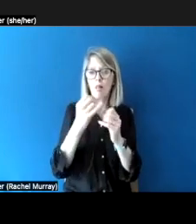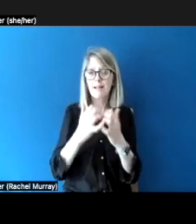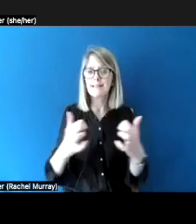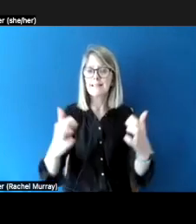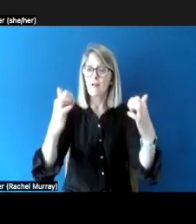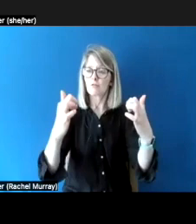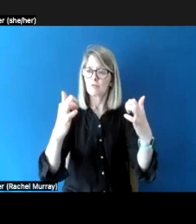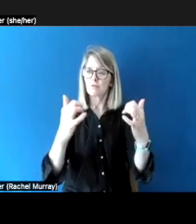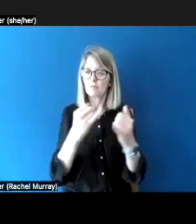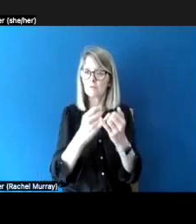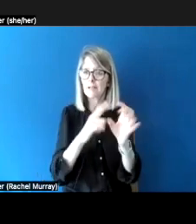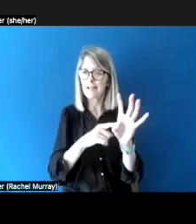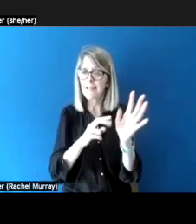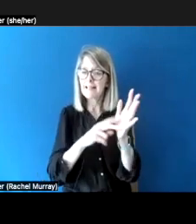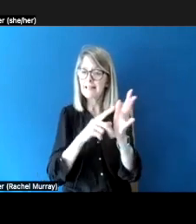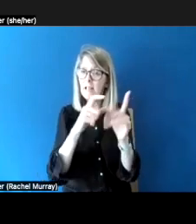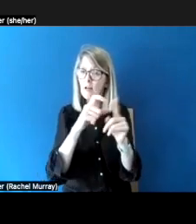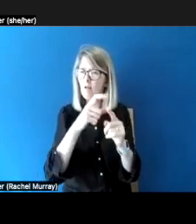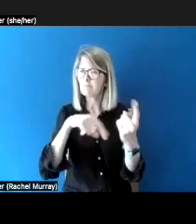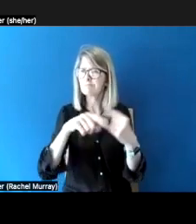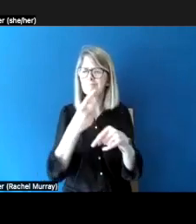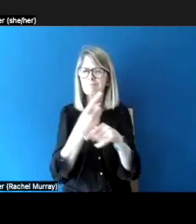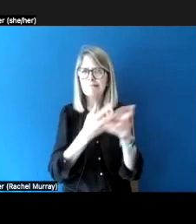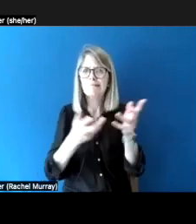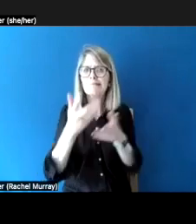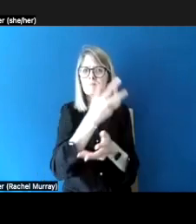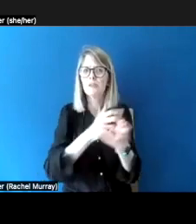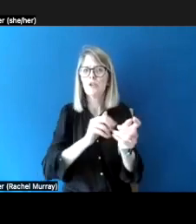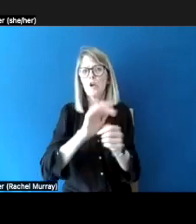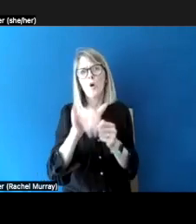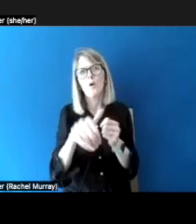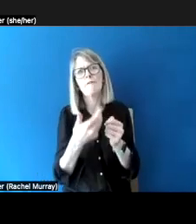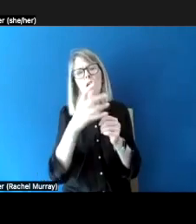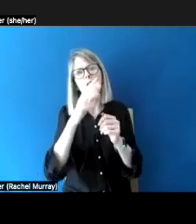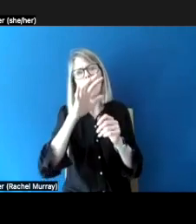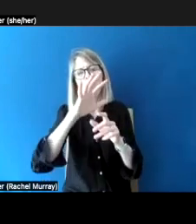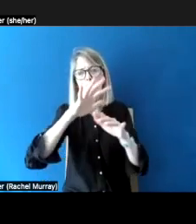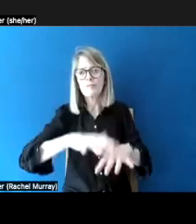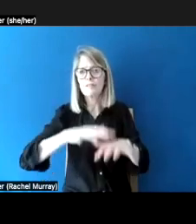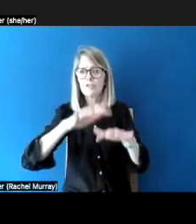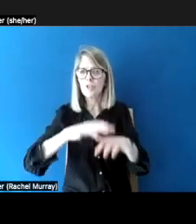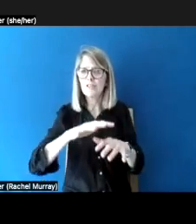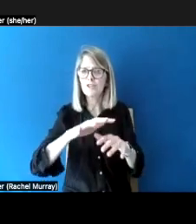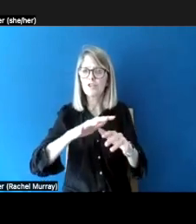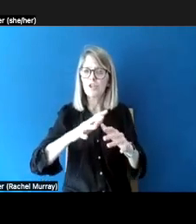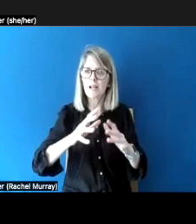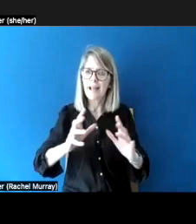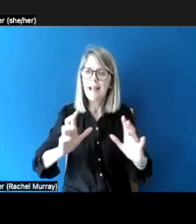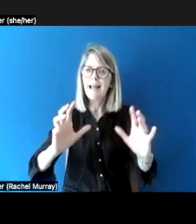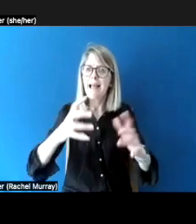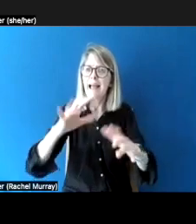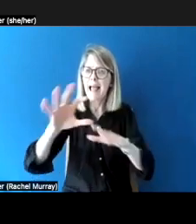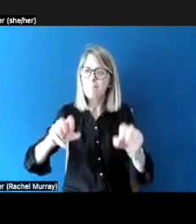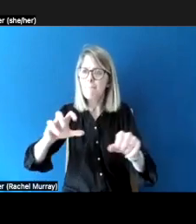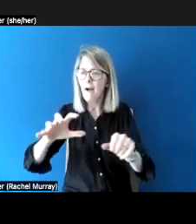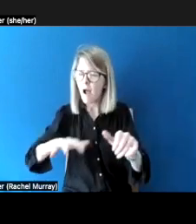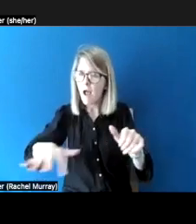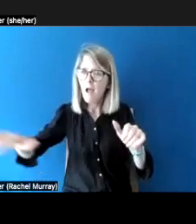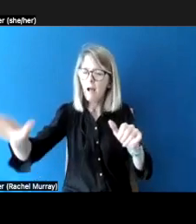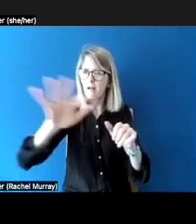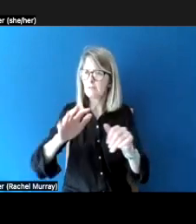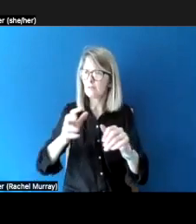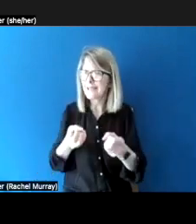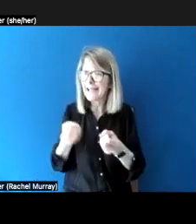and discussions around how the British Empire was a gift to the world. This deep-seated